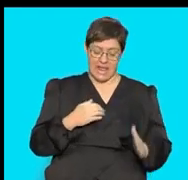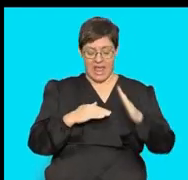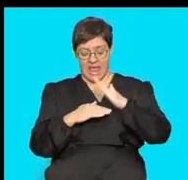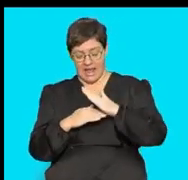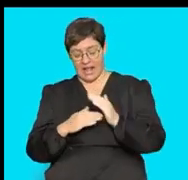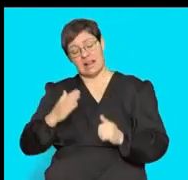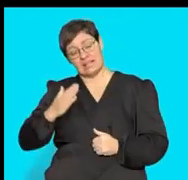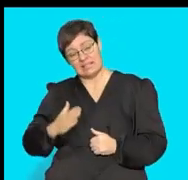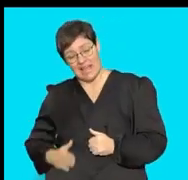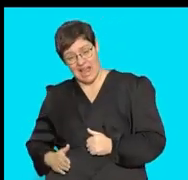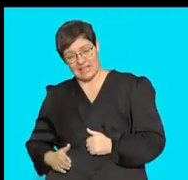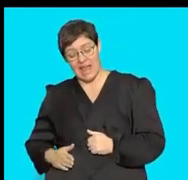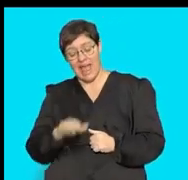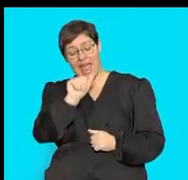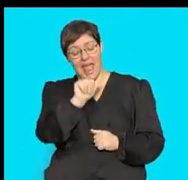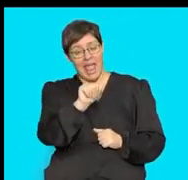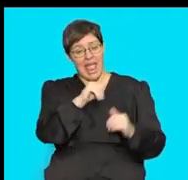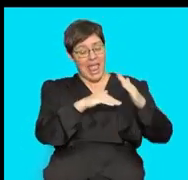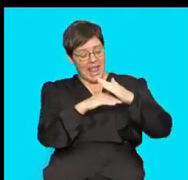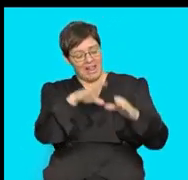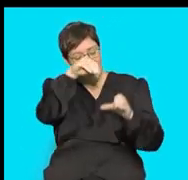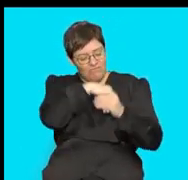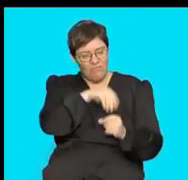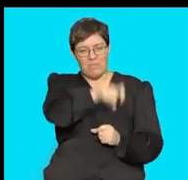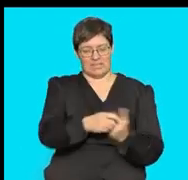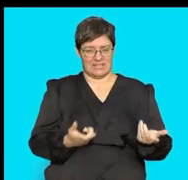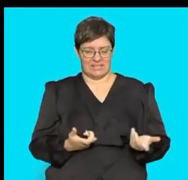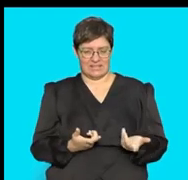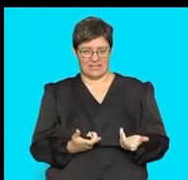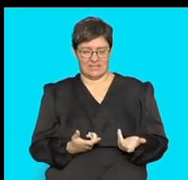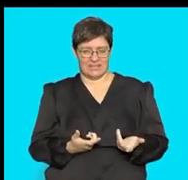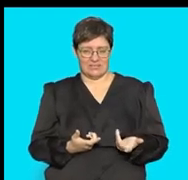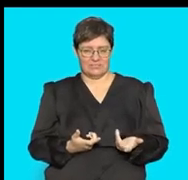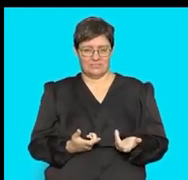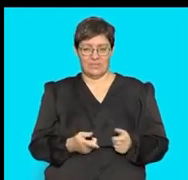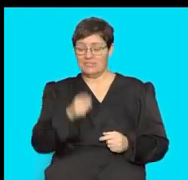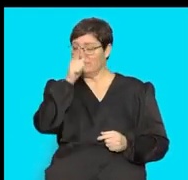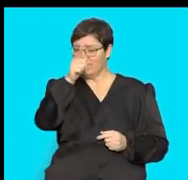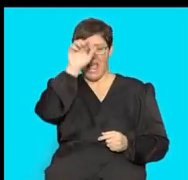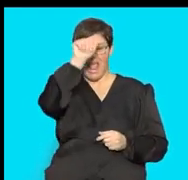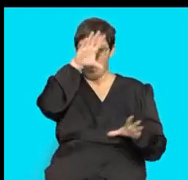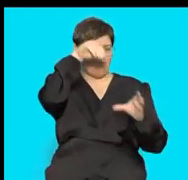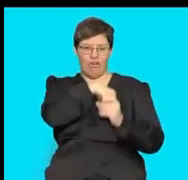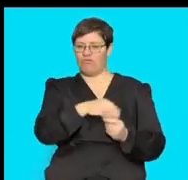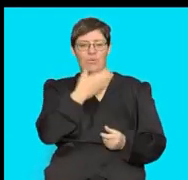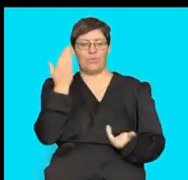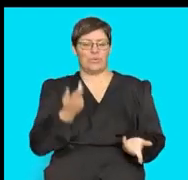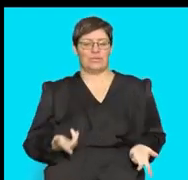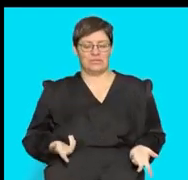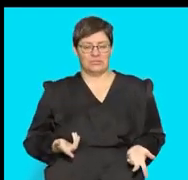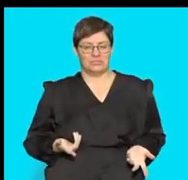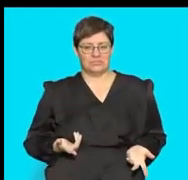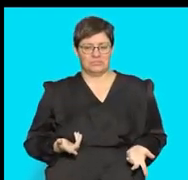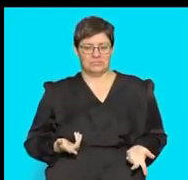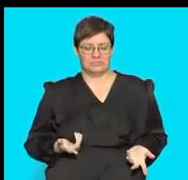remember, what do we need to be given? We need to be given side, angle, side. And remember, we need to be